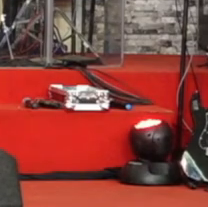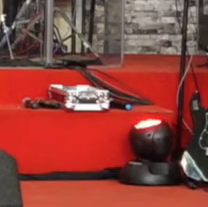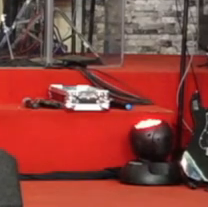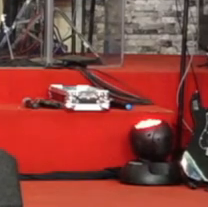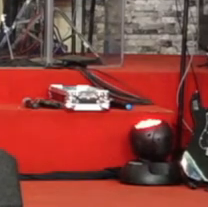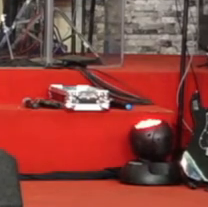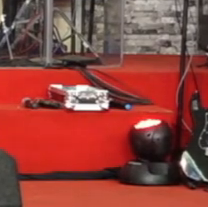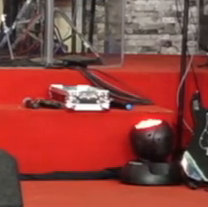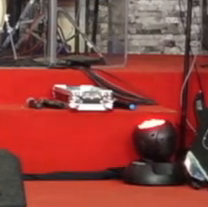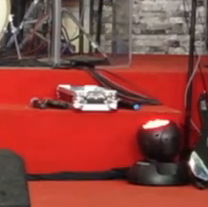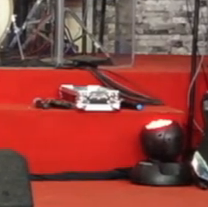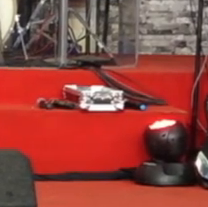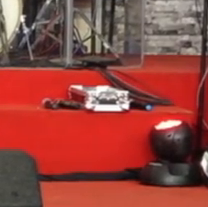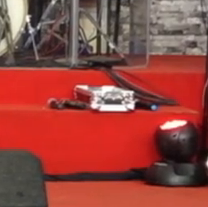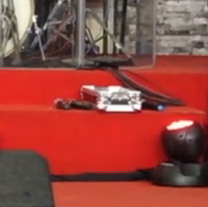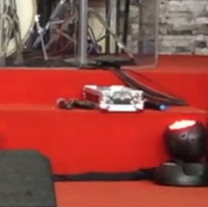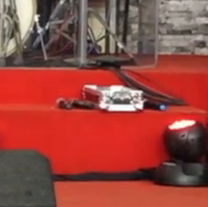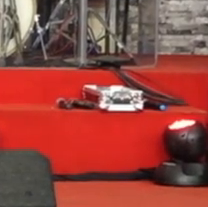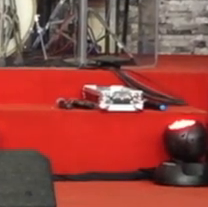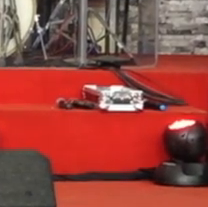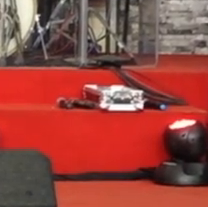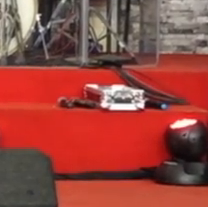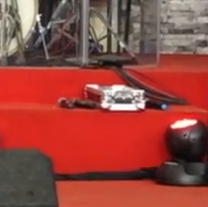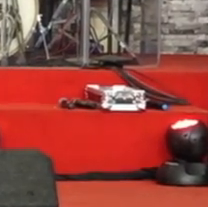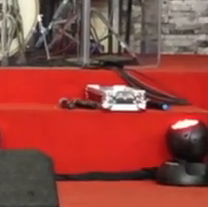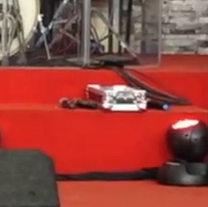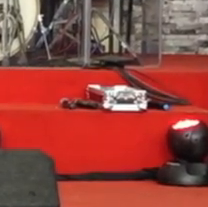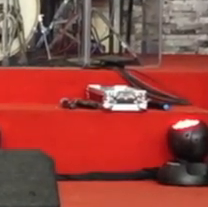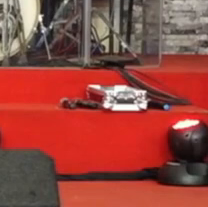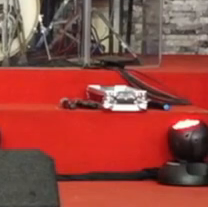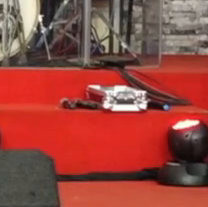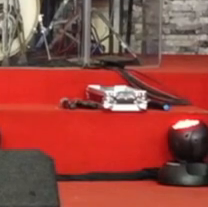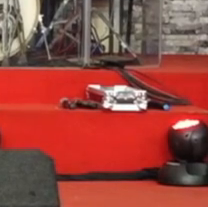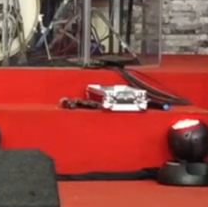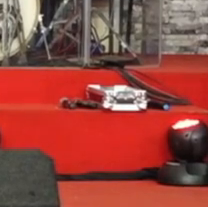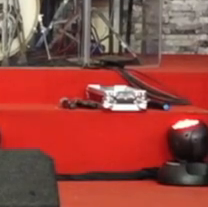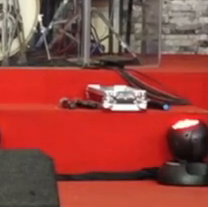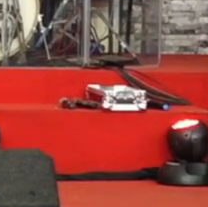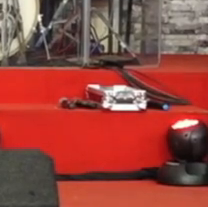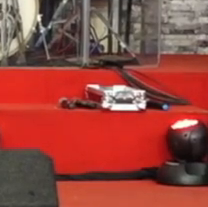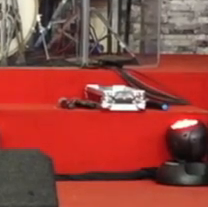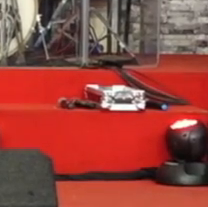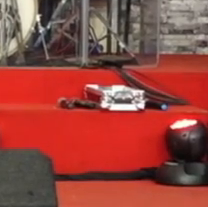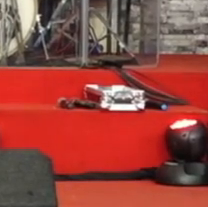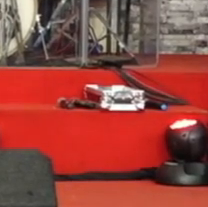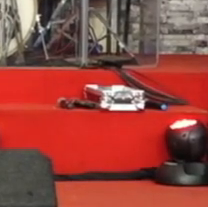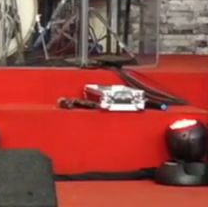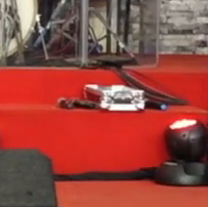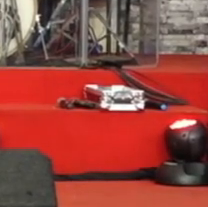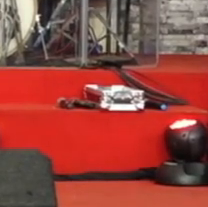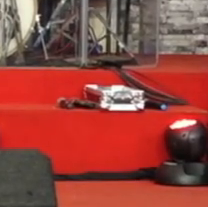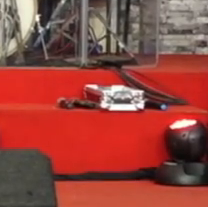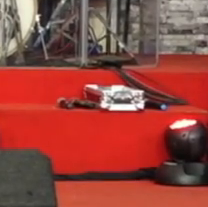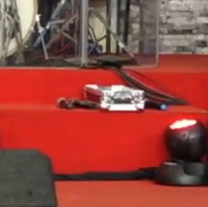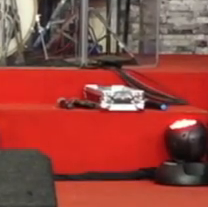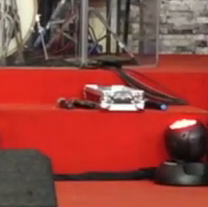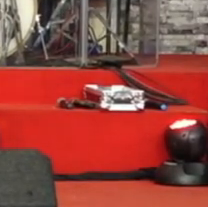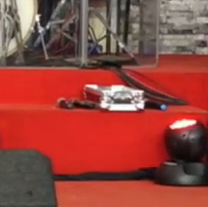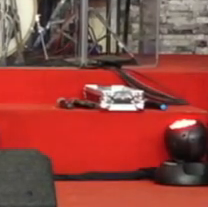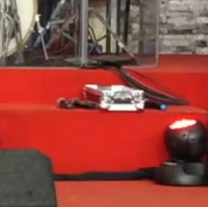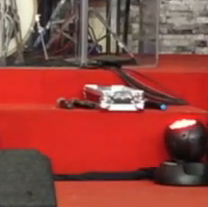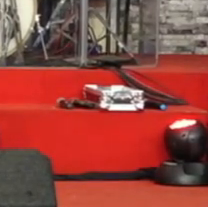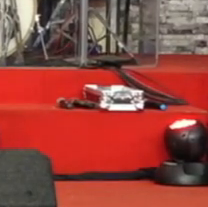expect a harvest. Na kama utashughulikia mambo ya kupanda mbegu, basi unatarajia mavuno. If you escape the time